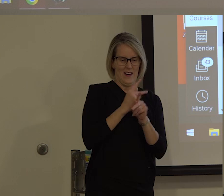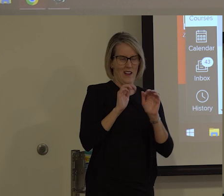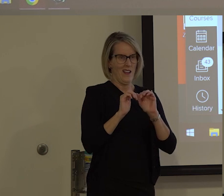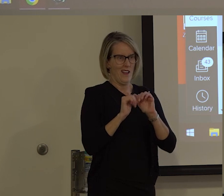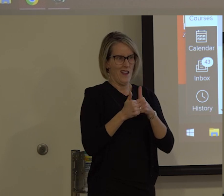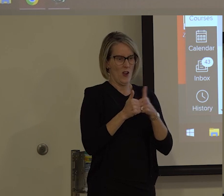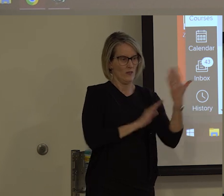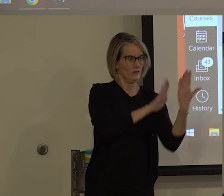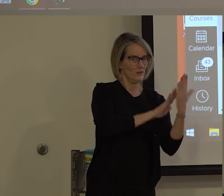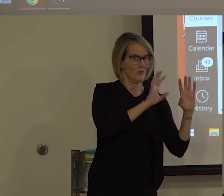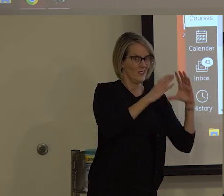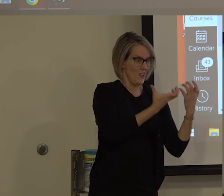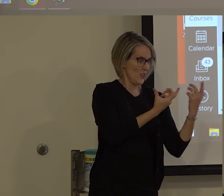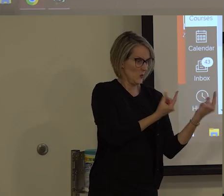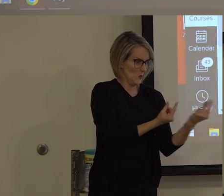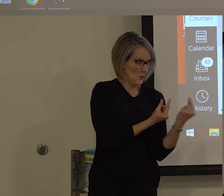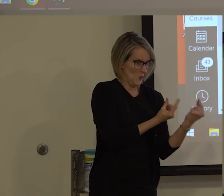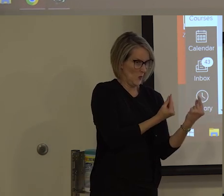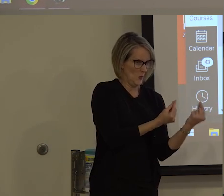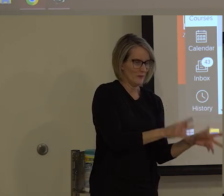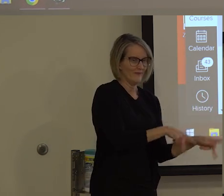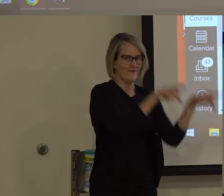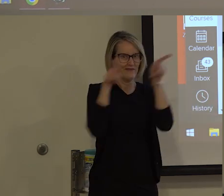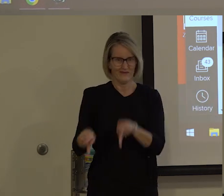in the classroom, and that's sort of where Animator comes in.